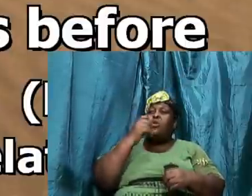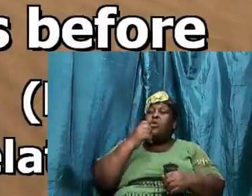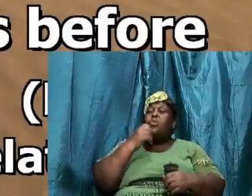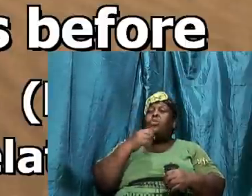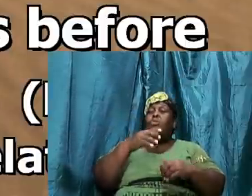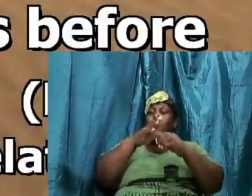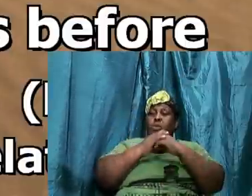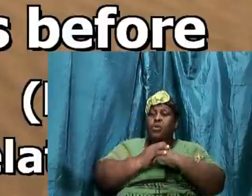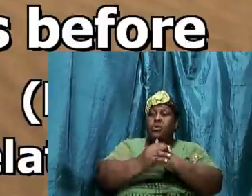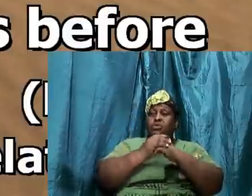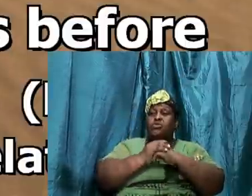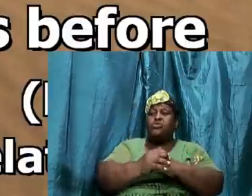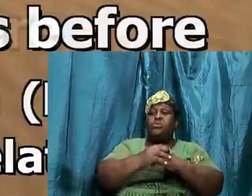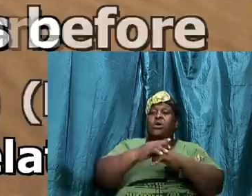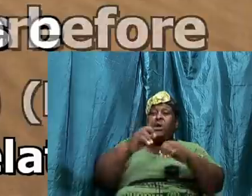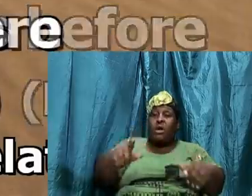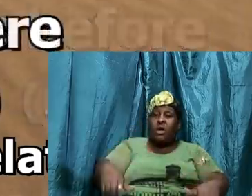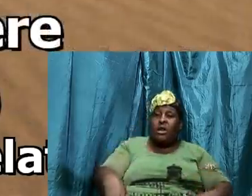crowns